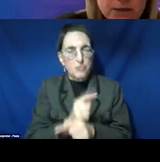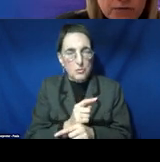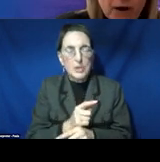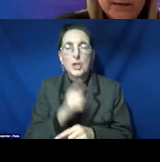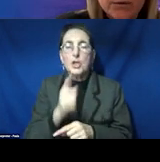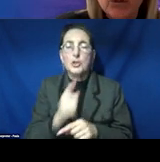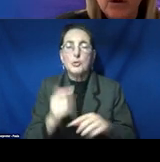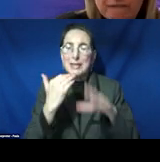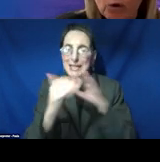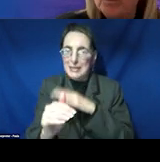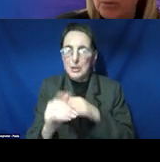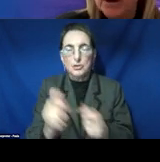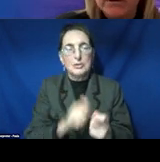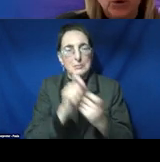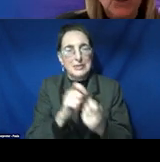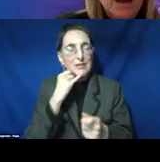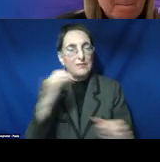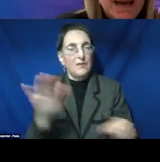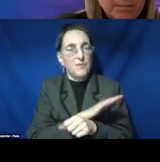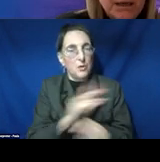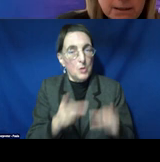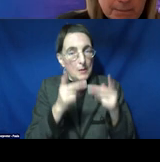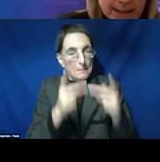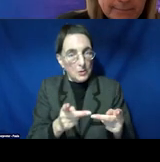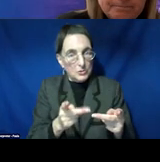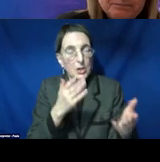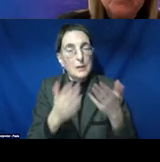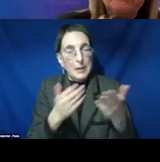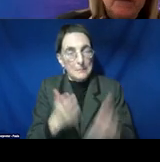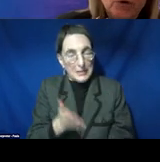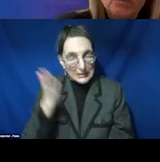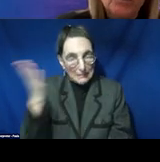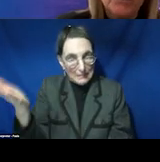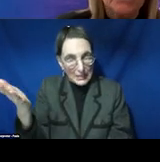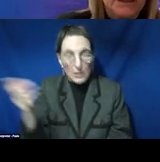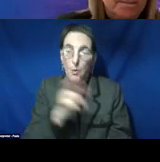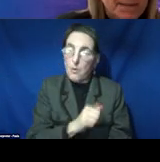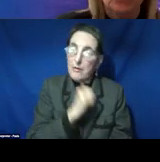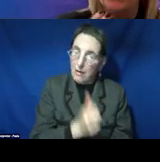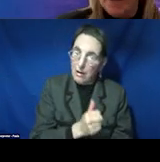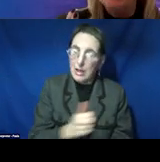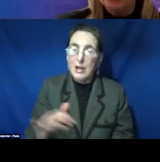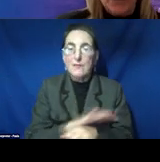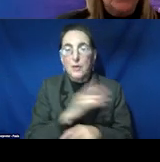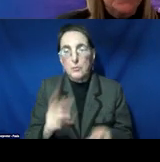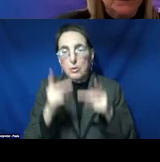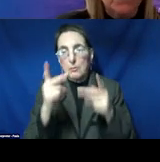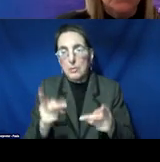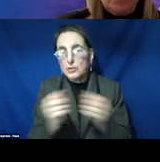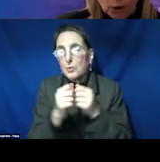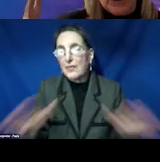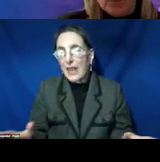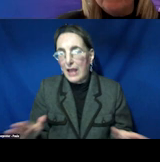that specifies whether a full proposal may be submitted. Full proposals submitted without the